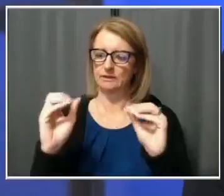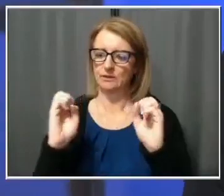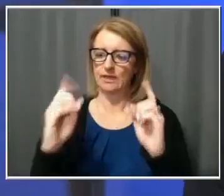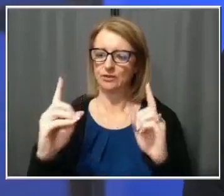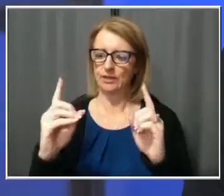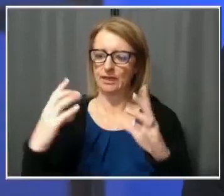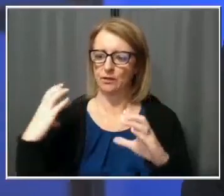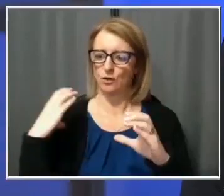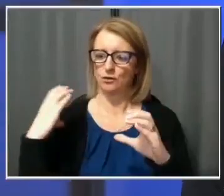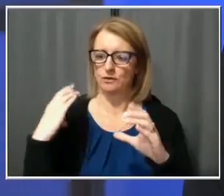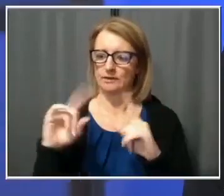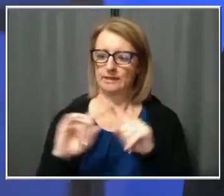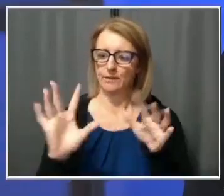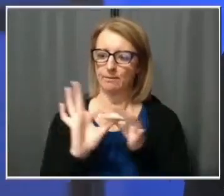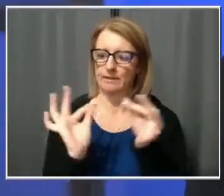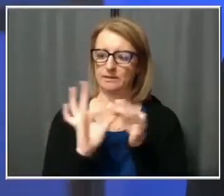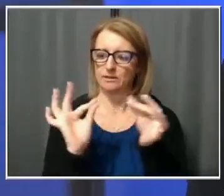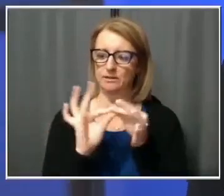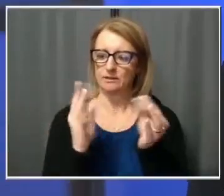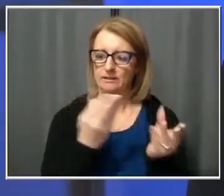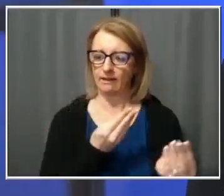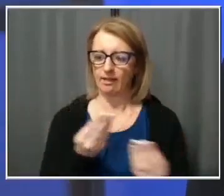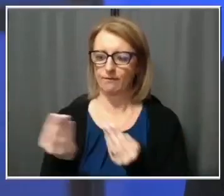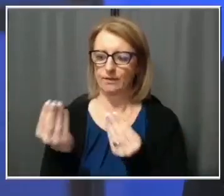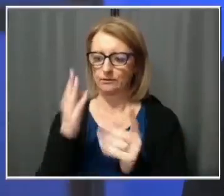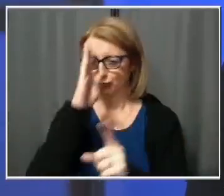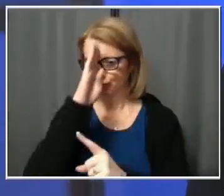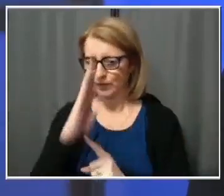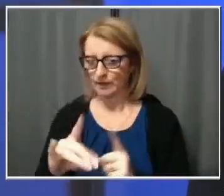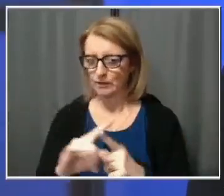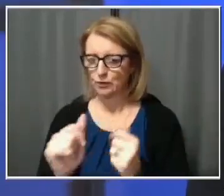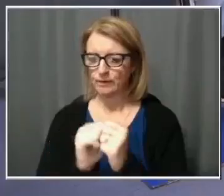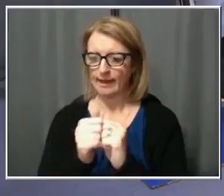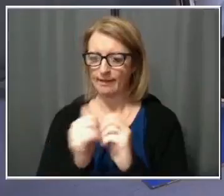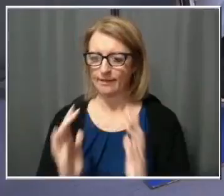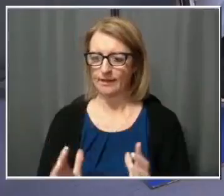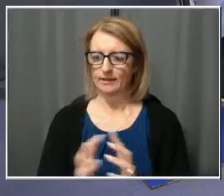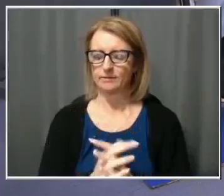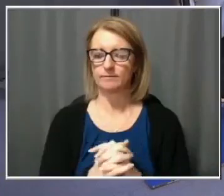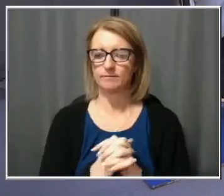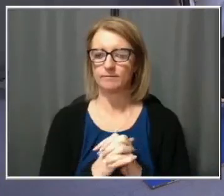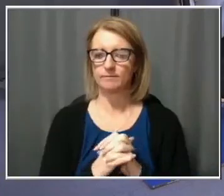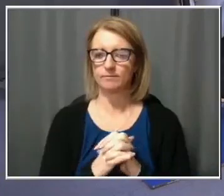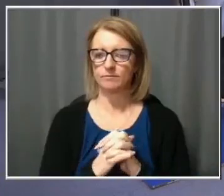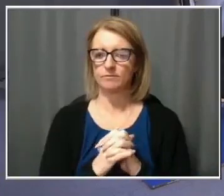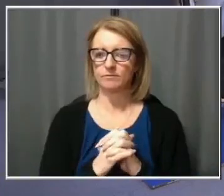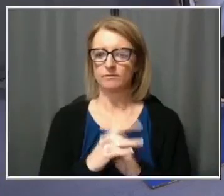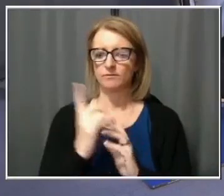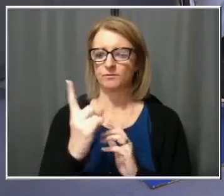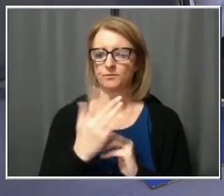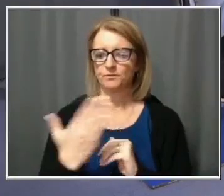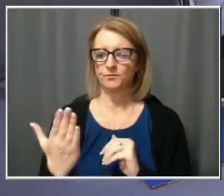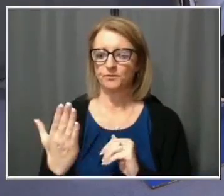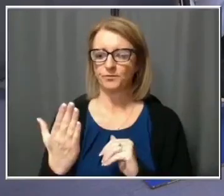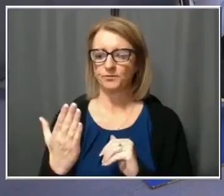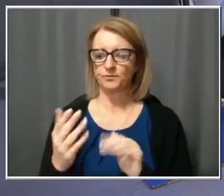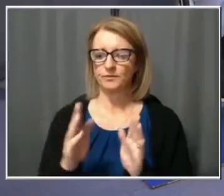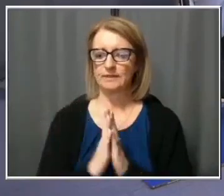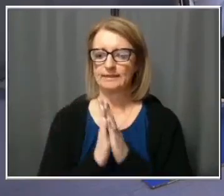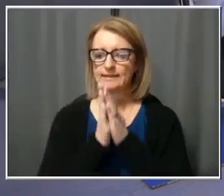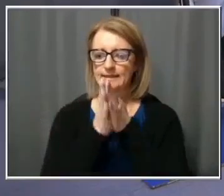of these messages, because they're delivering it right to the athlete. So one thing I wanted to ask you about, she dives, and